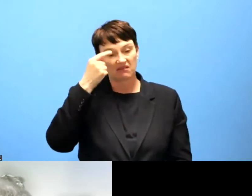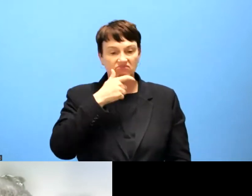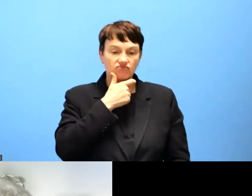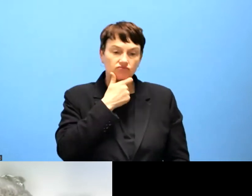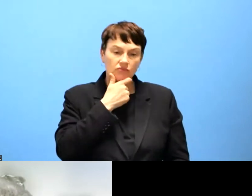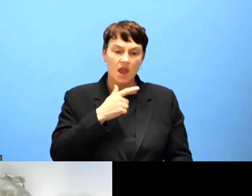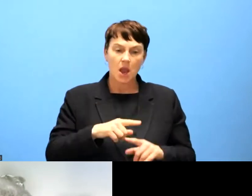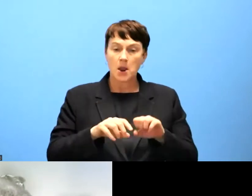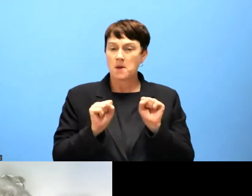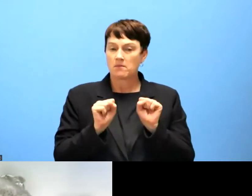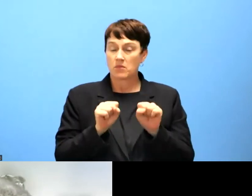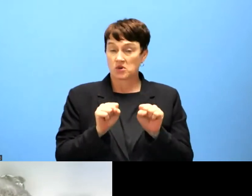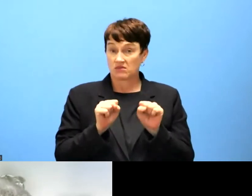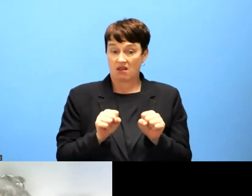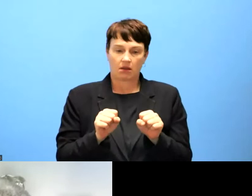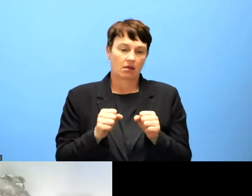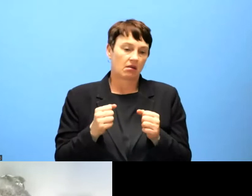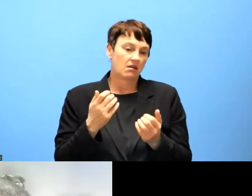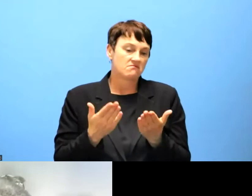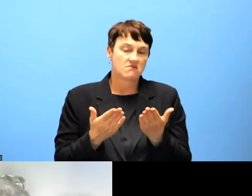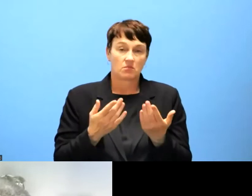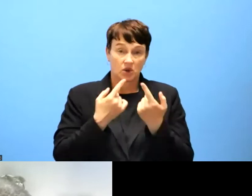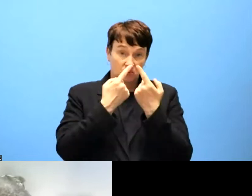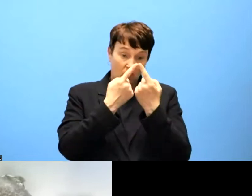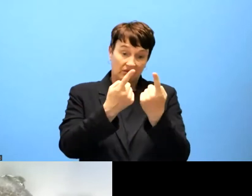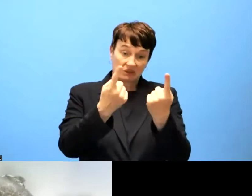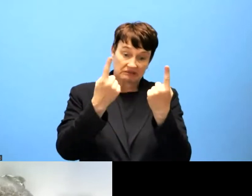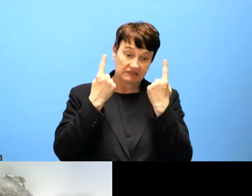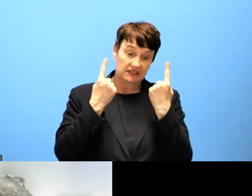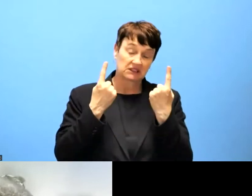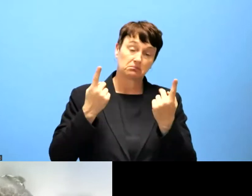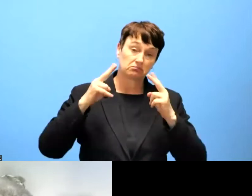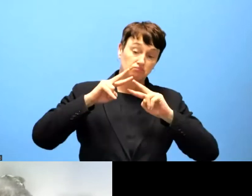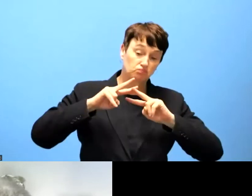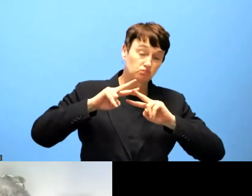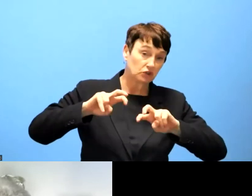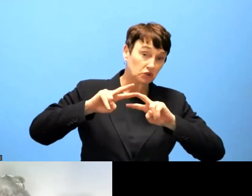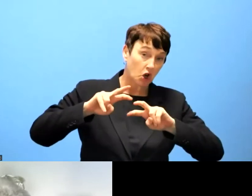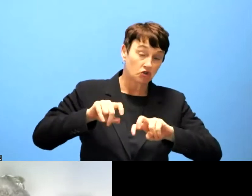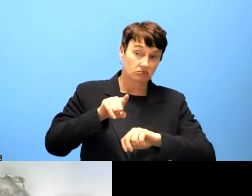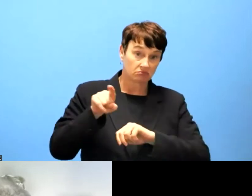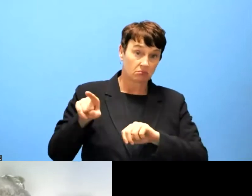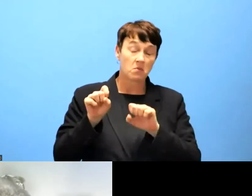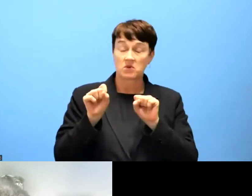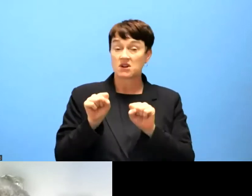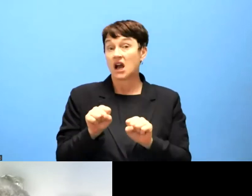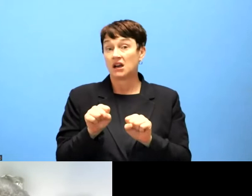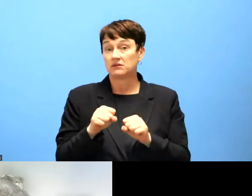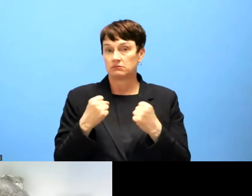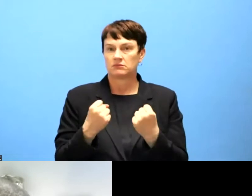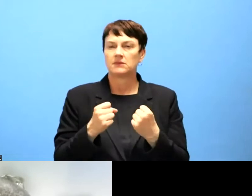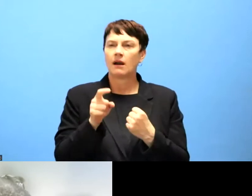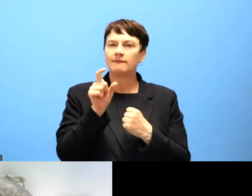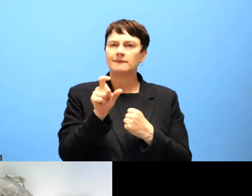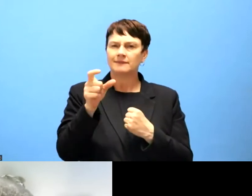research, by universities, by the education and so on, because they have the people to test